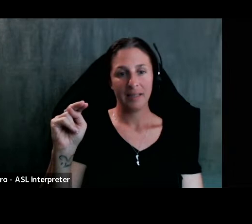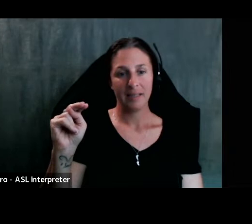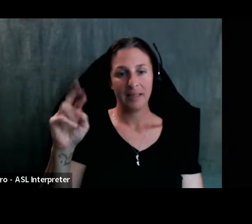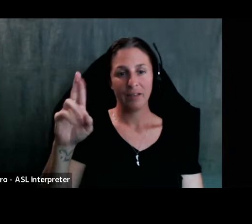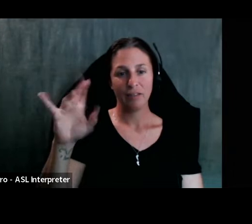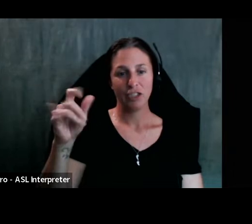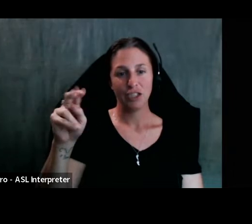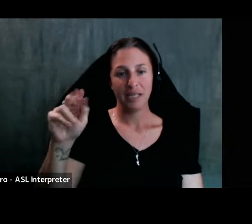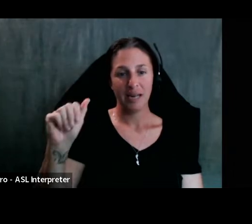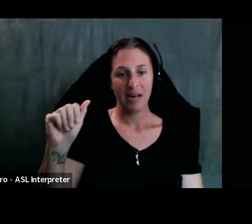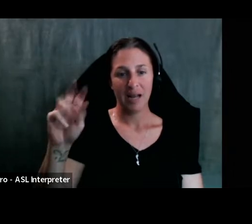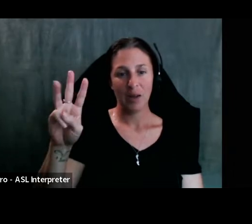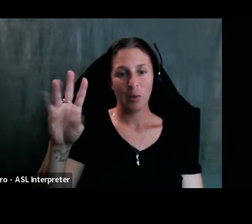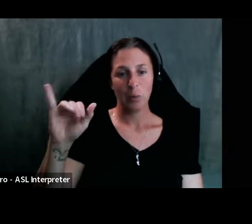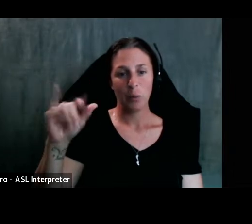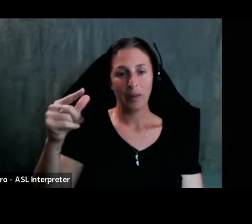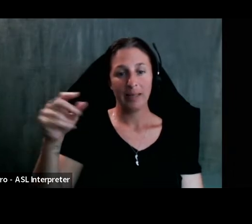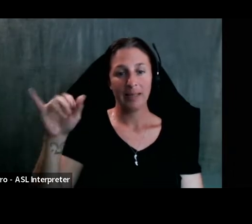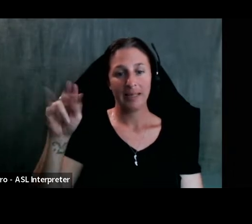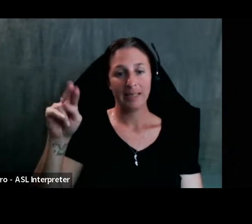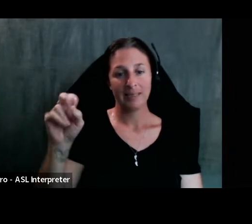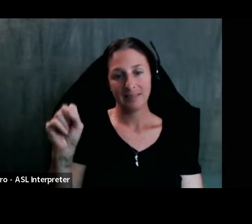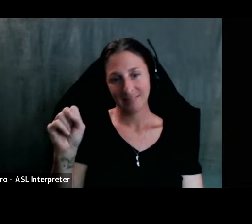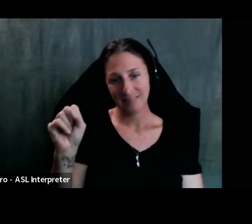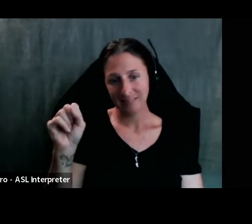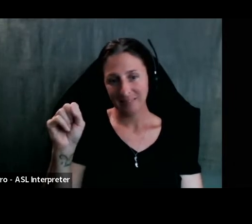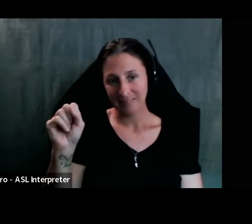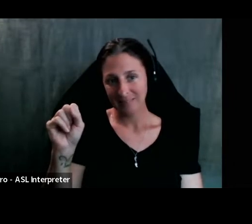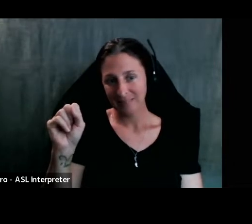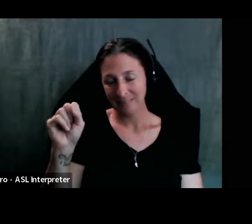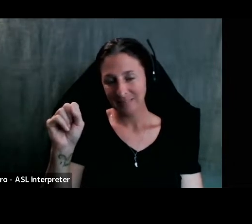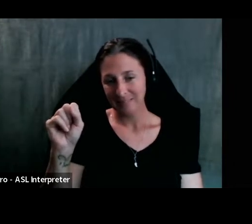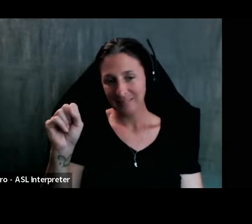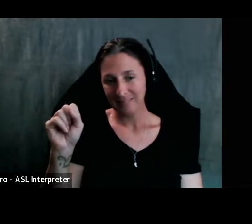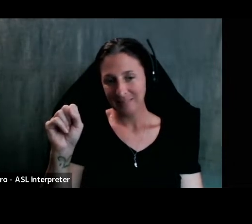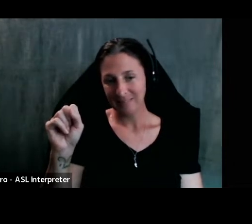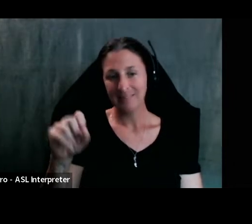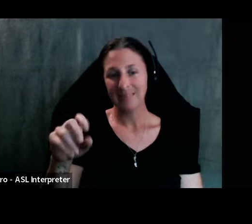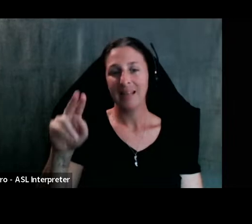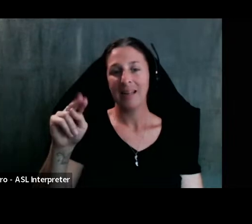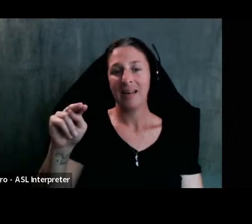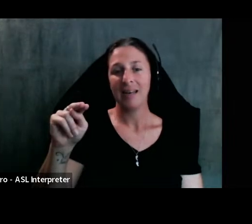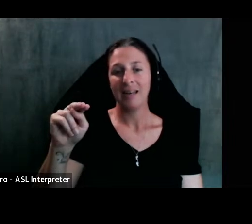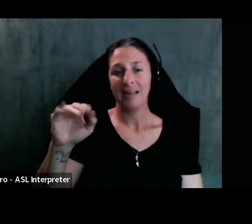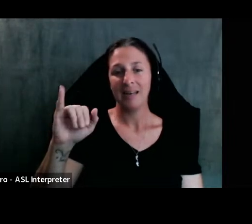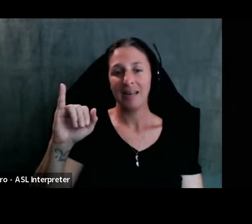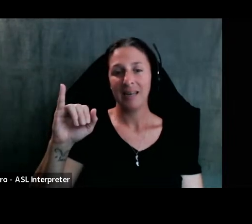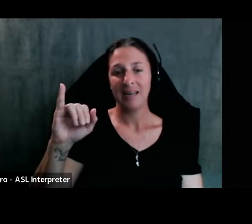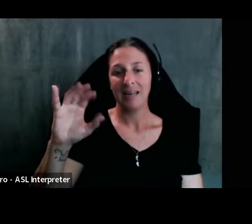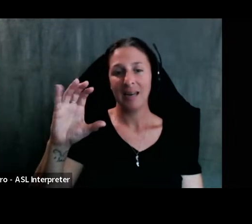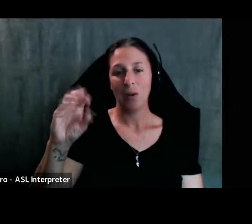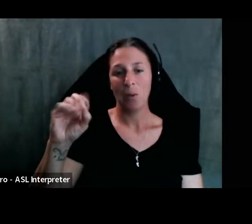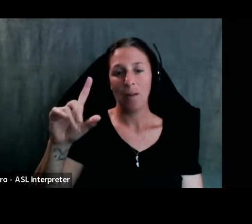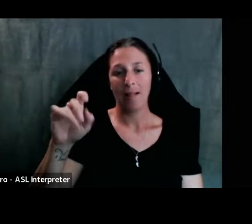Regina Wiggins. Nicolette Landucci.